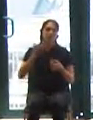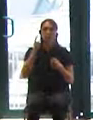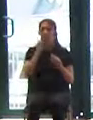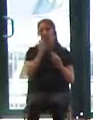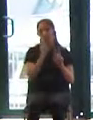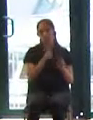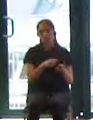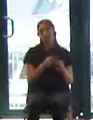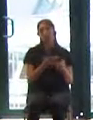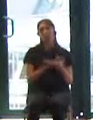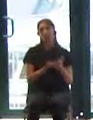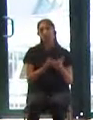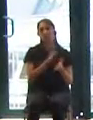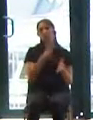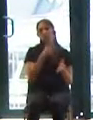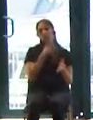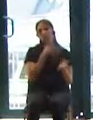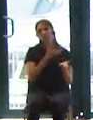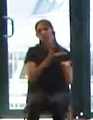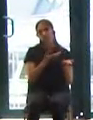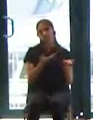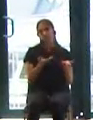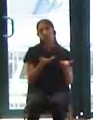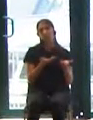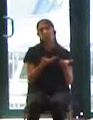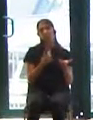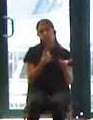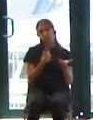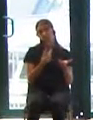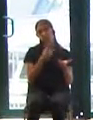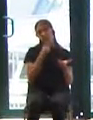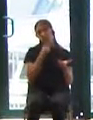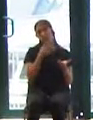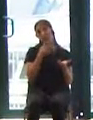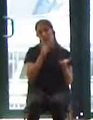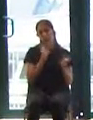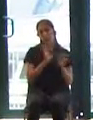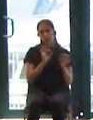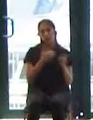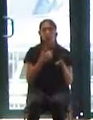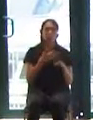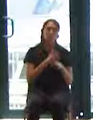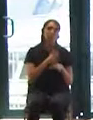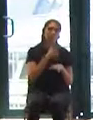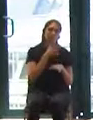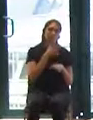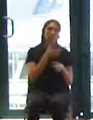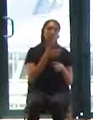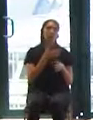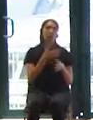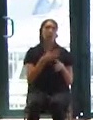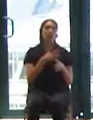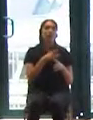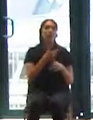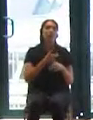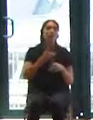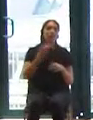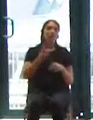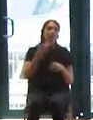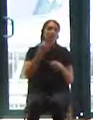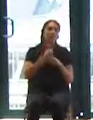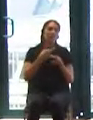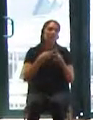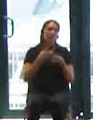industrialization we know that if if i'm not mistaken again um the number one factor for